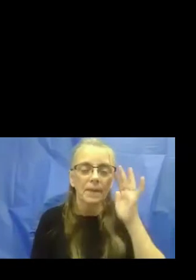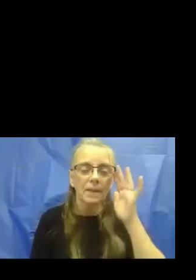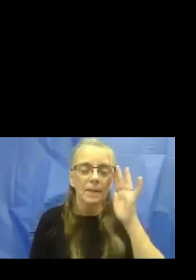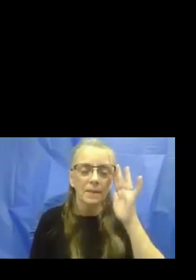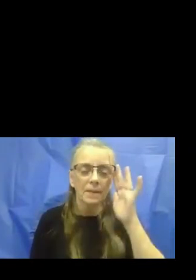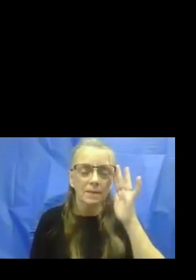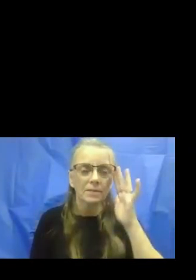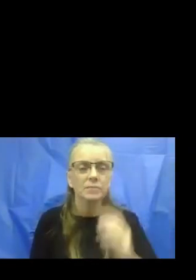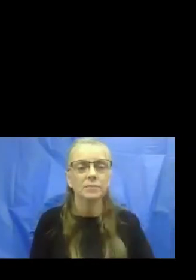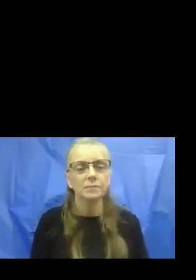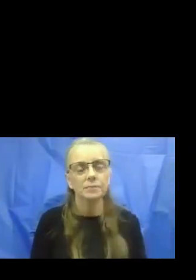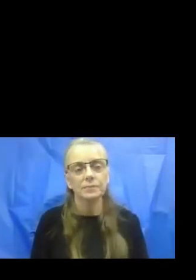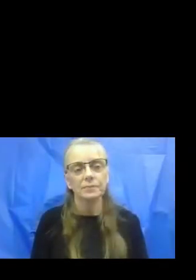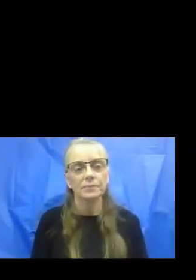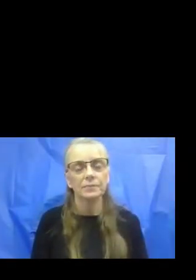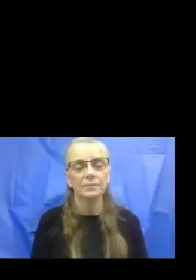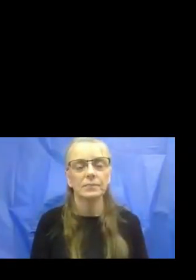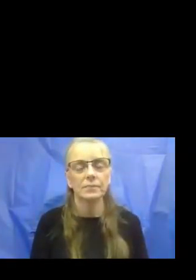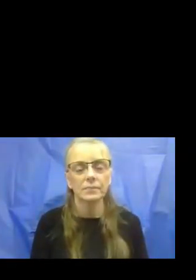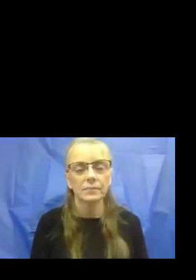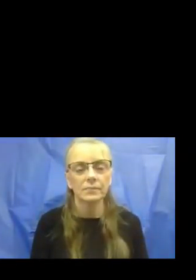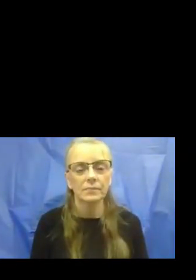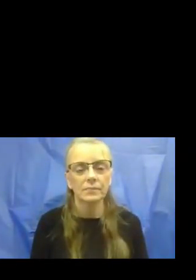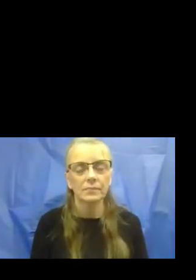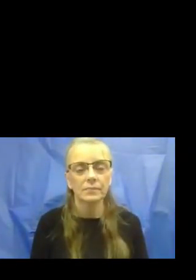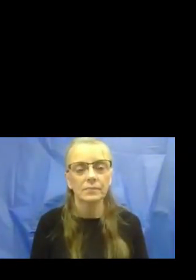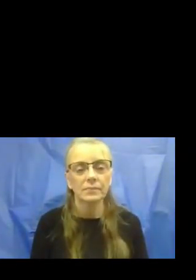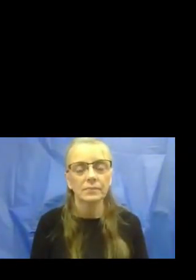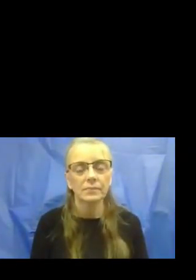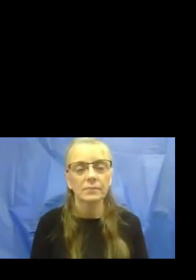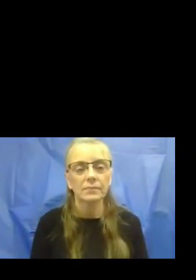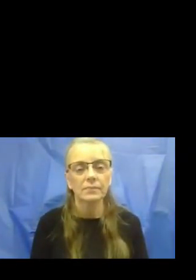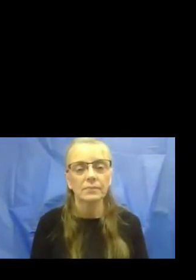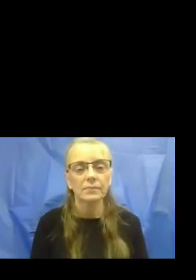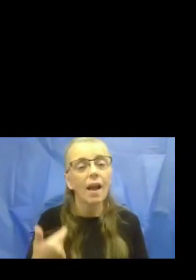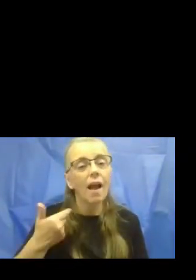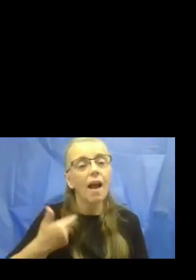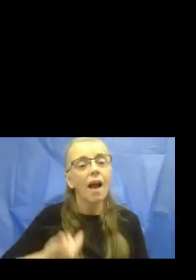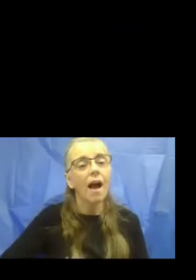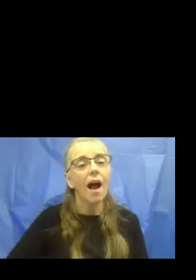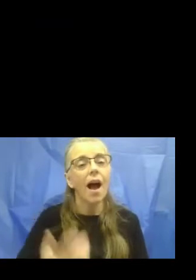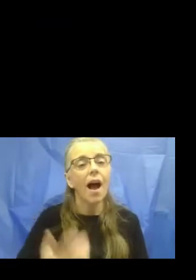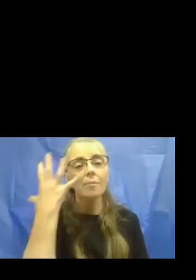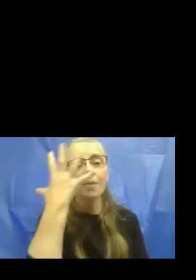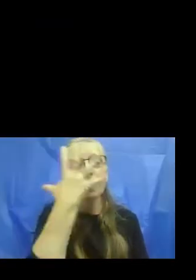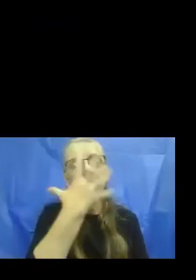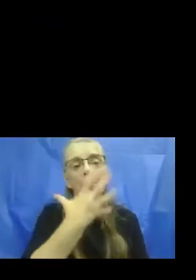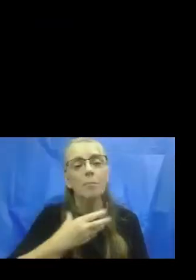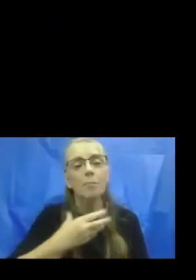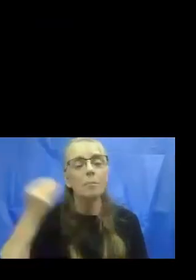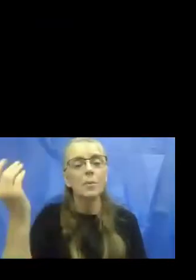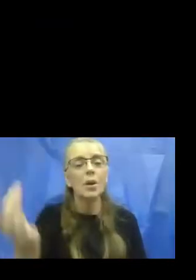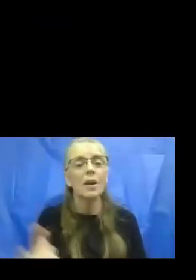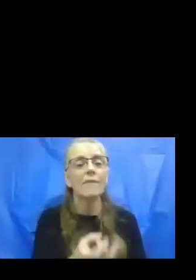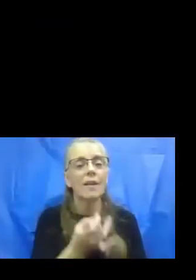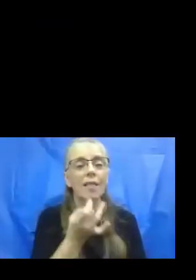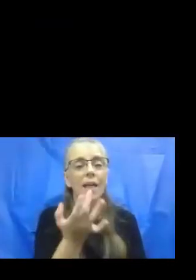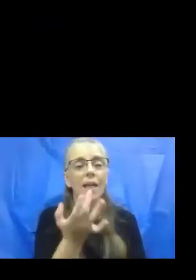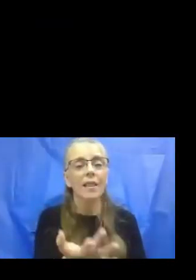I am a beautiful light in this world. I am